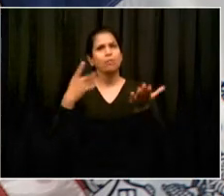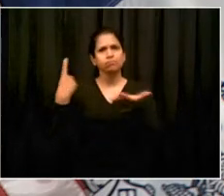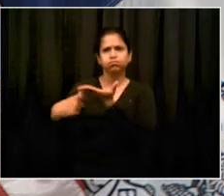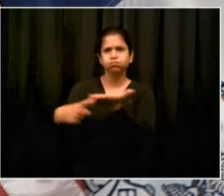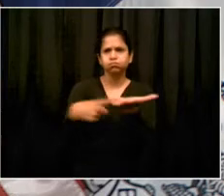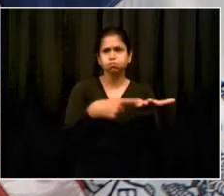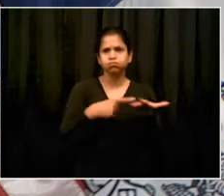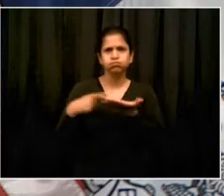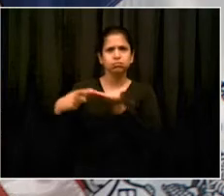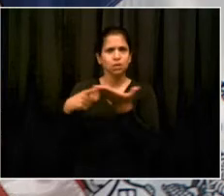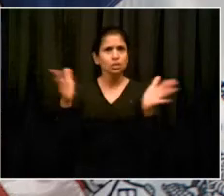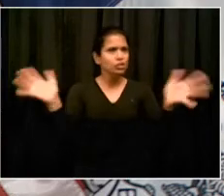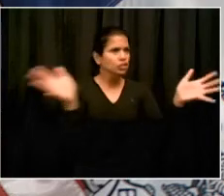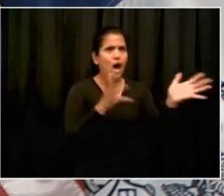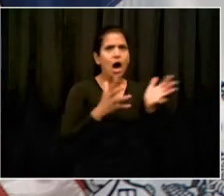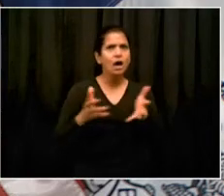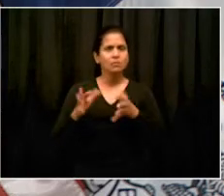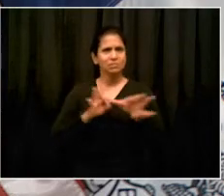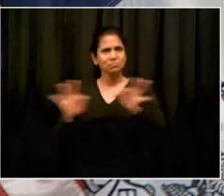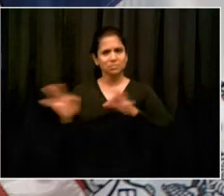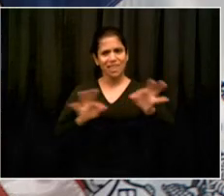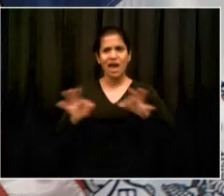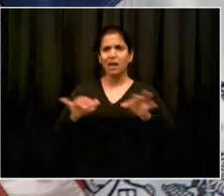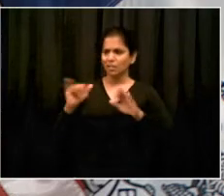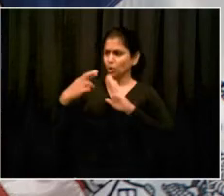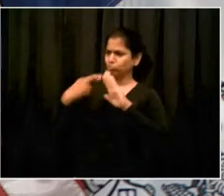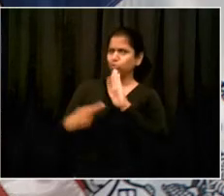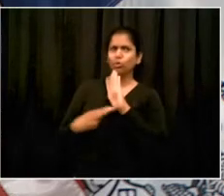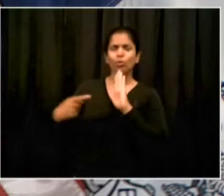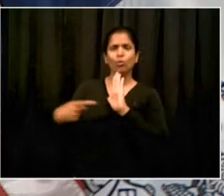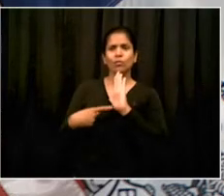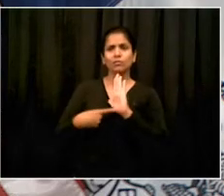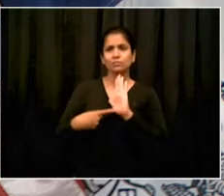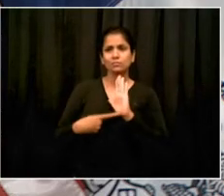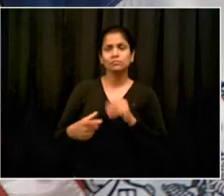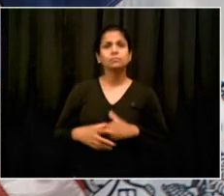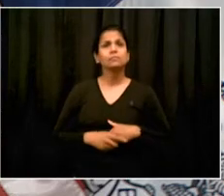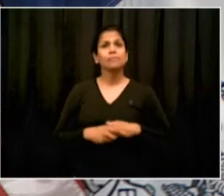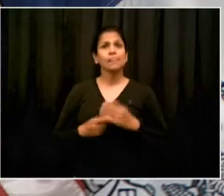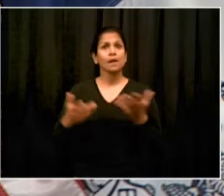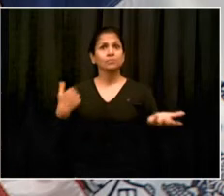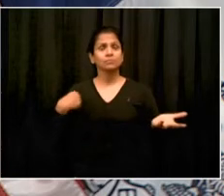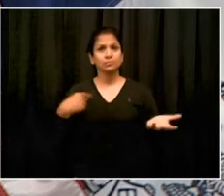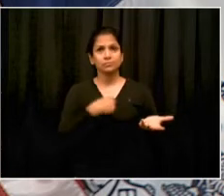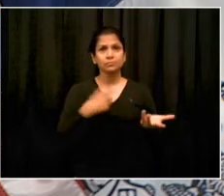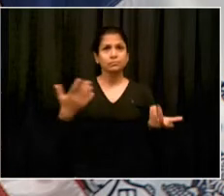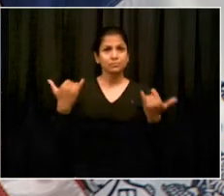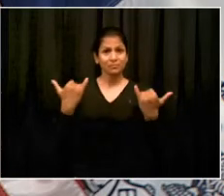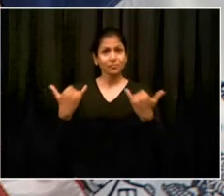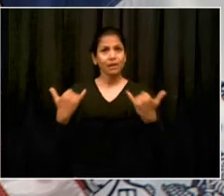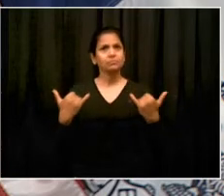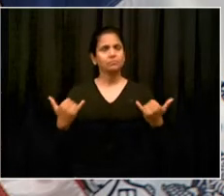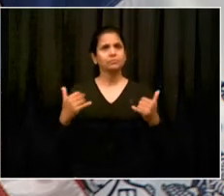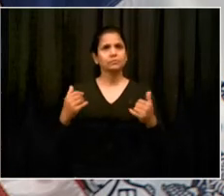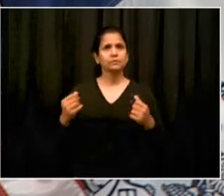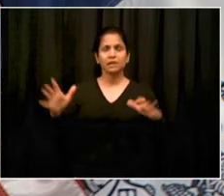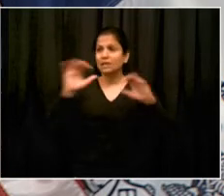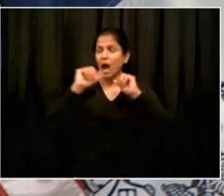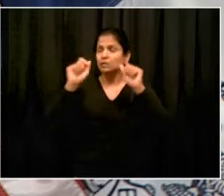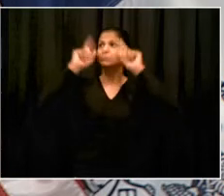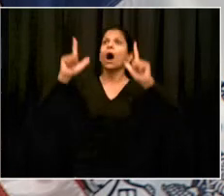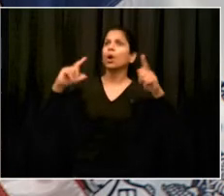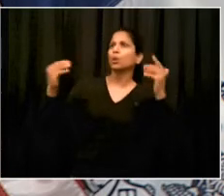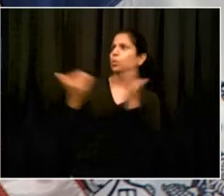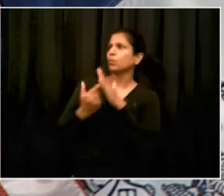and were effective. So I don't think anything's a surprise to folks at this point because